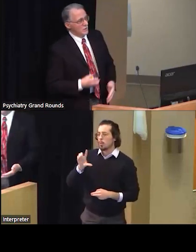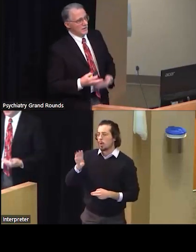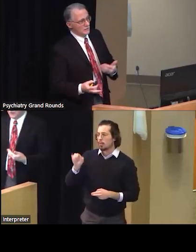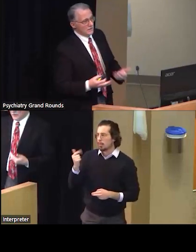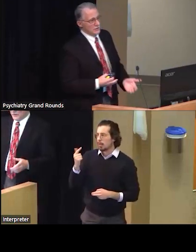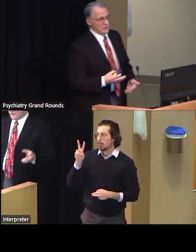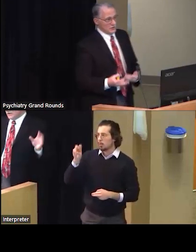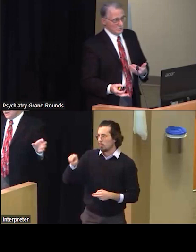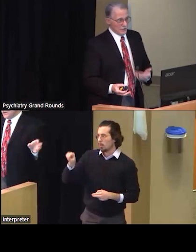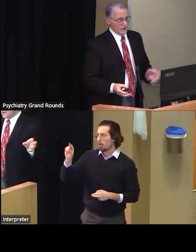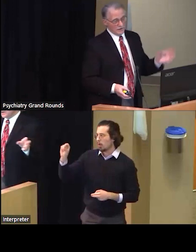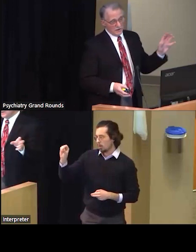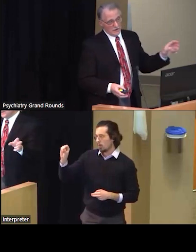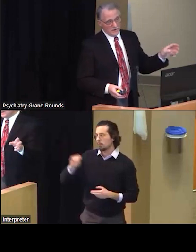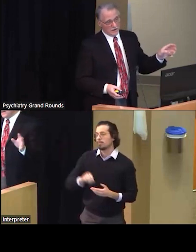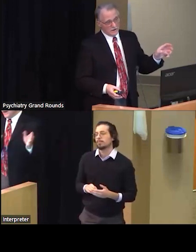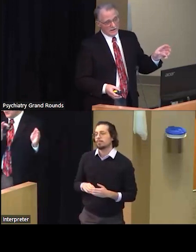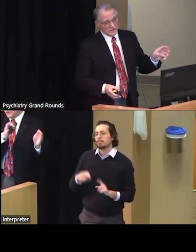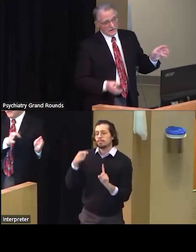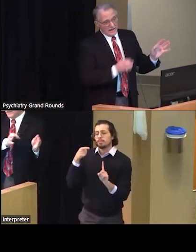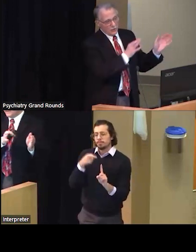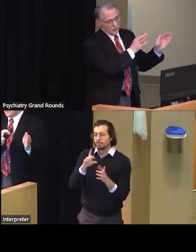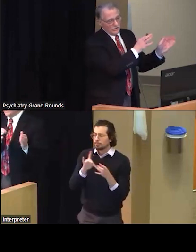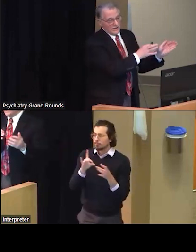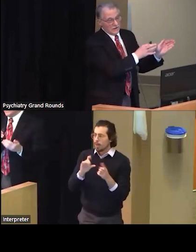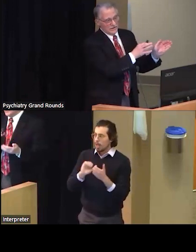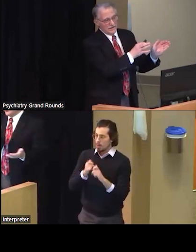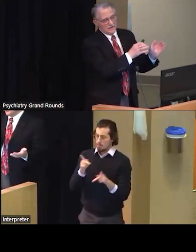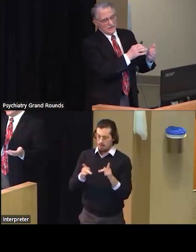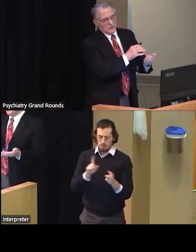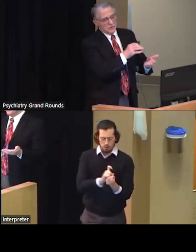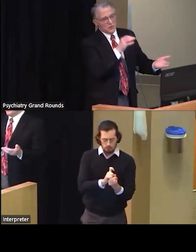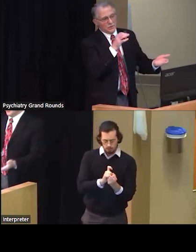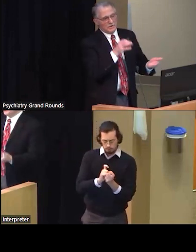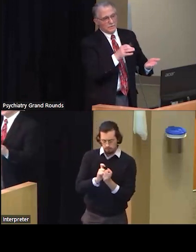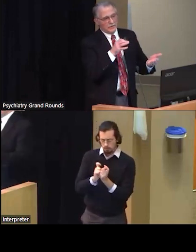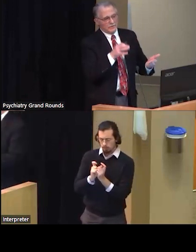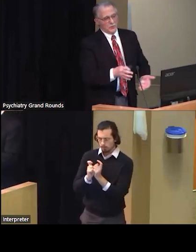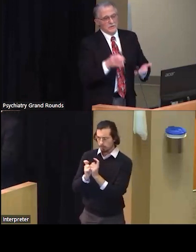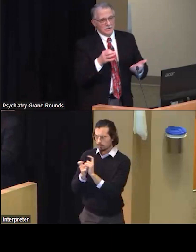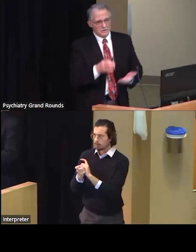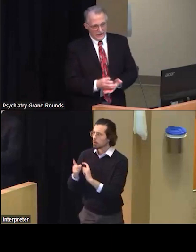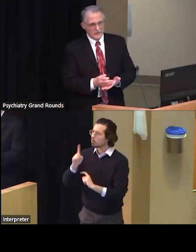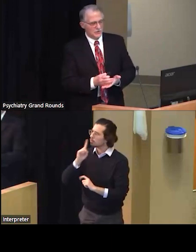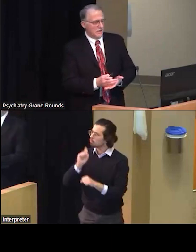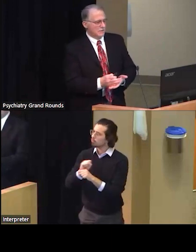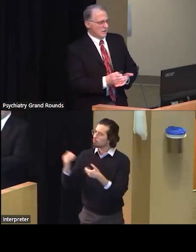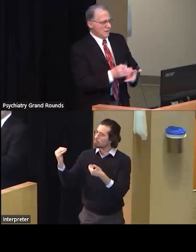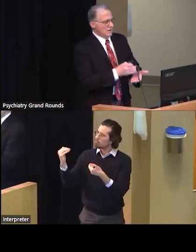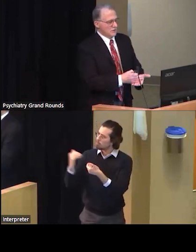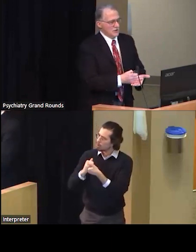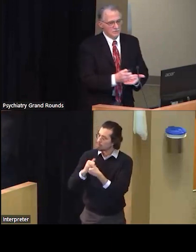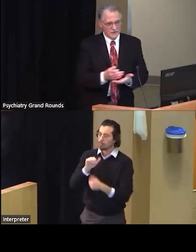I recommend if you're interested in burnout. He talks about how we're evolving to more of a real